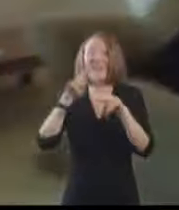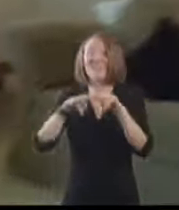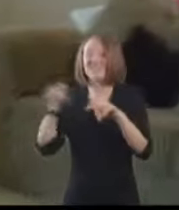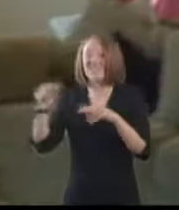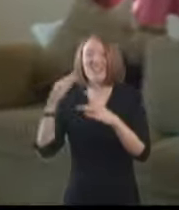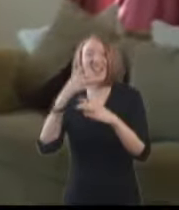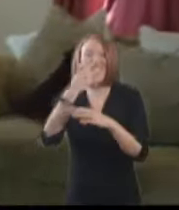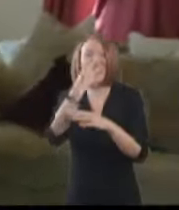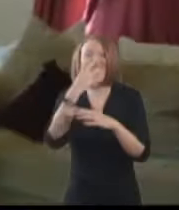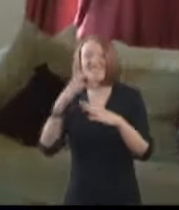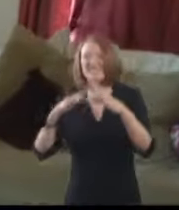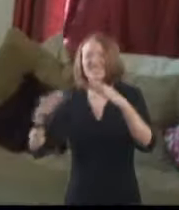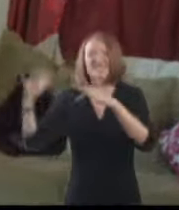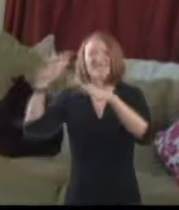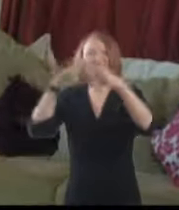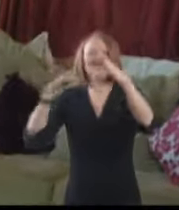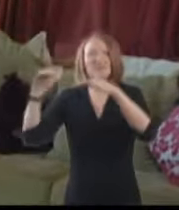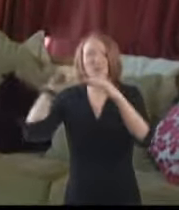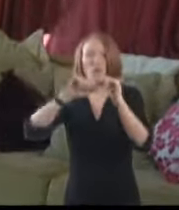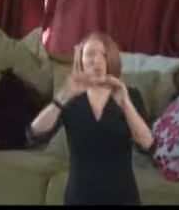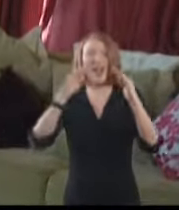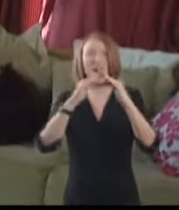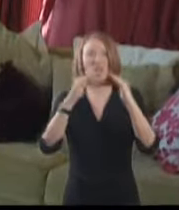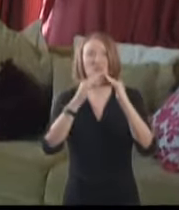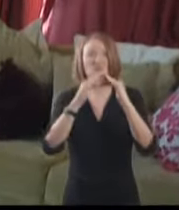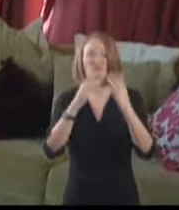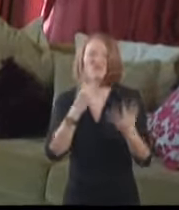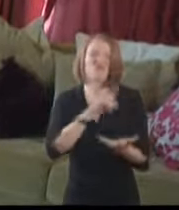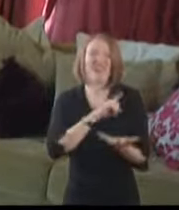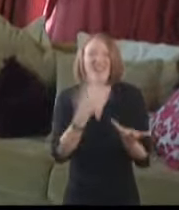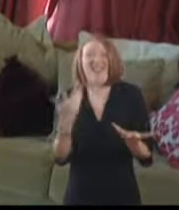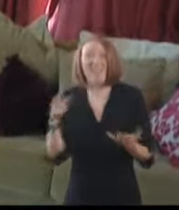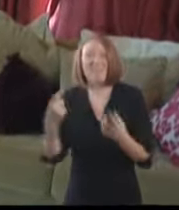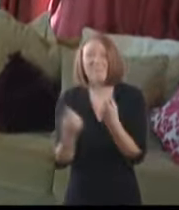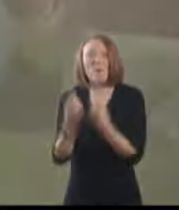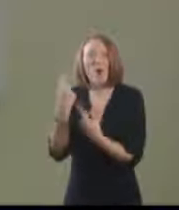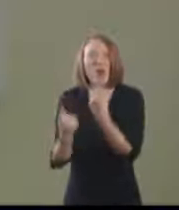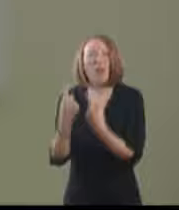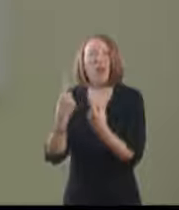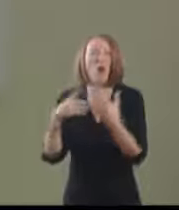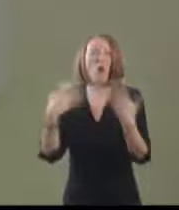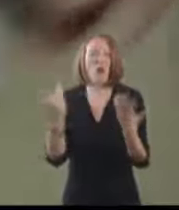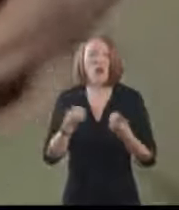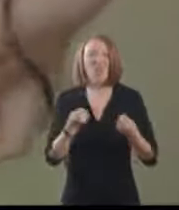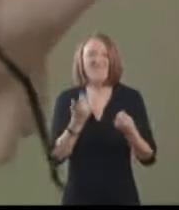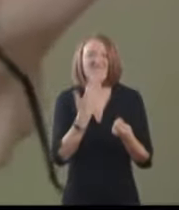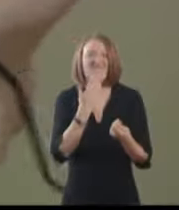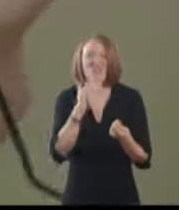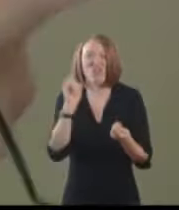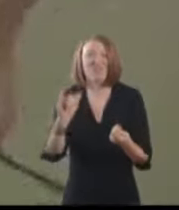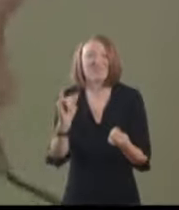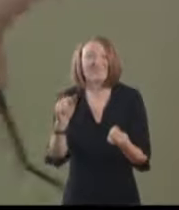The alarm is normally placed in your kitchen or living room and works with a vibrating pad and flashing strobe.